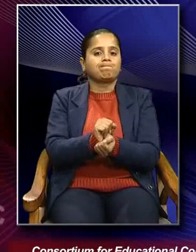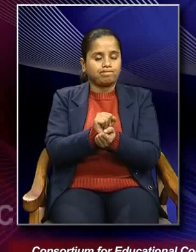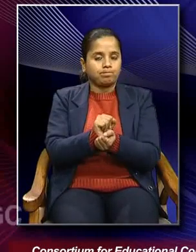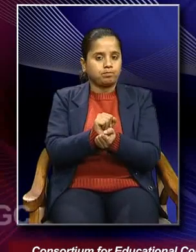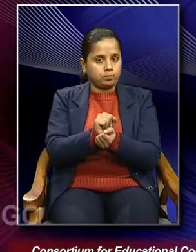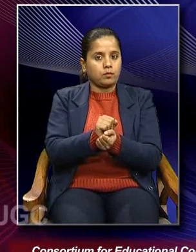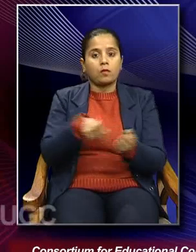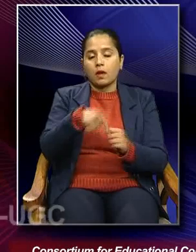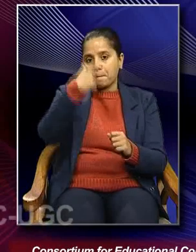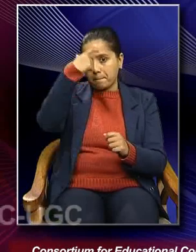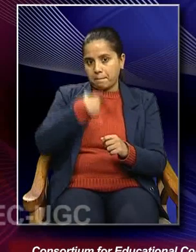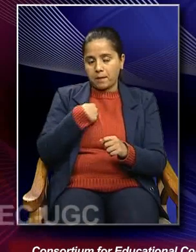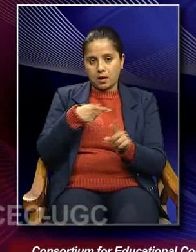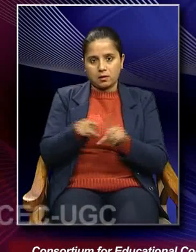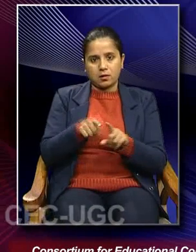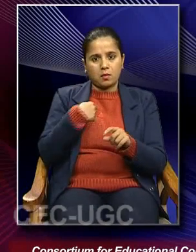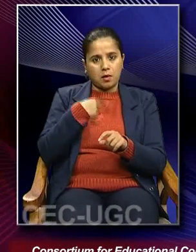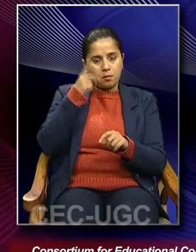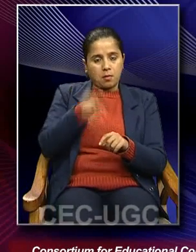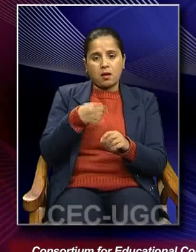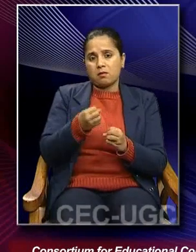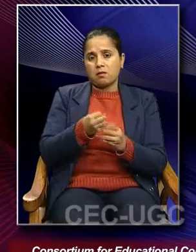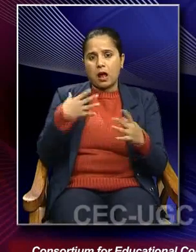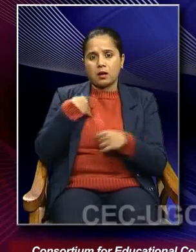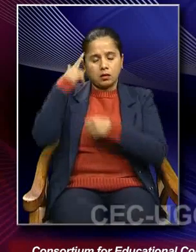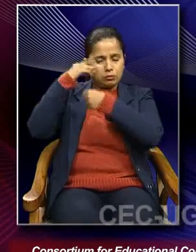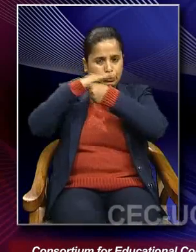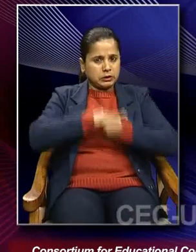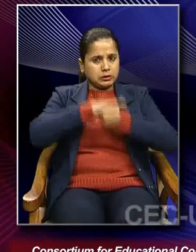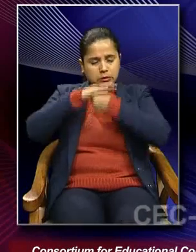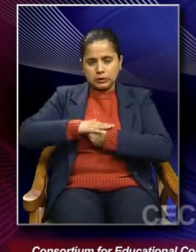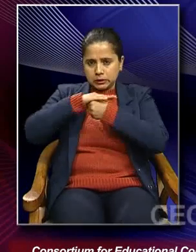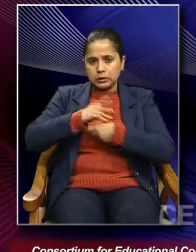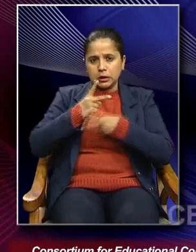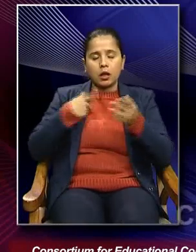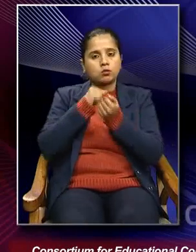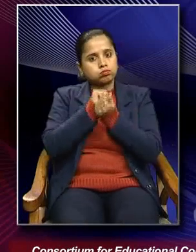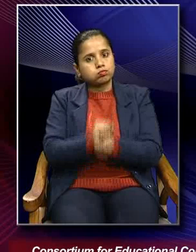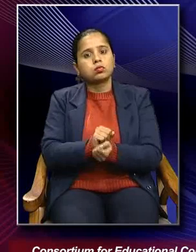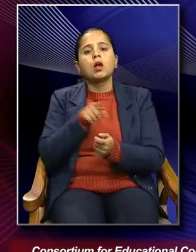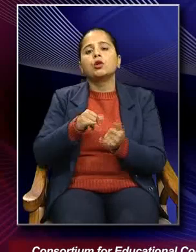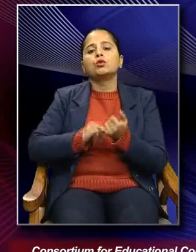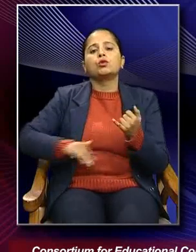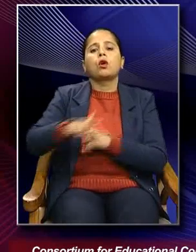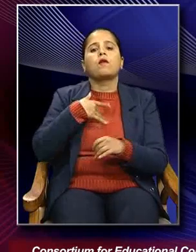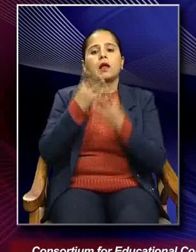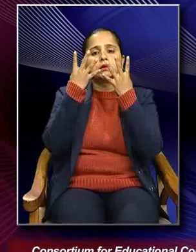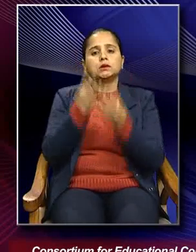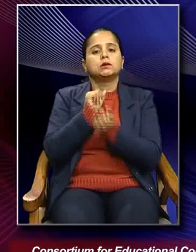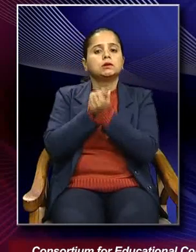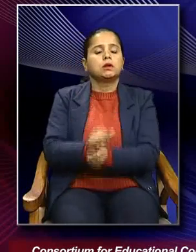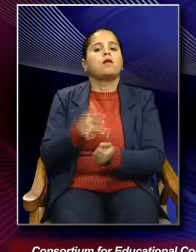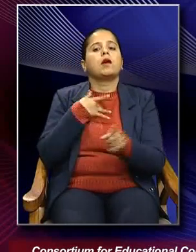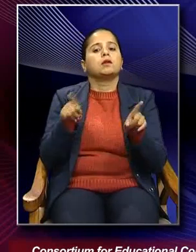which man is subjected to many pressure. If society is to be seen as a prison,